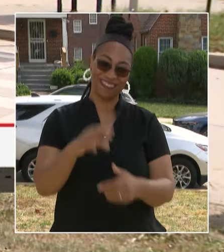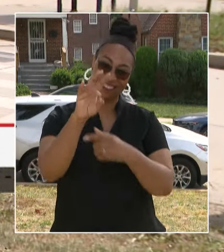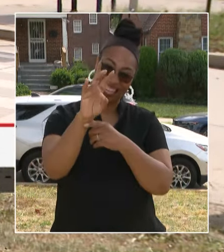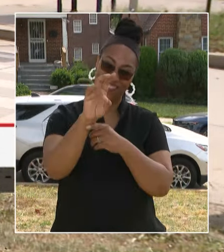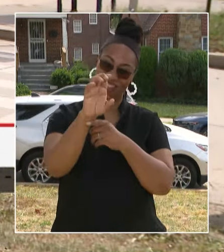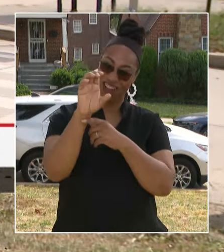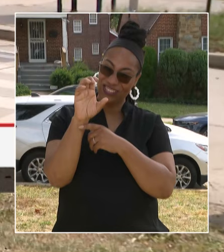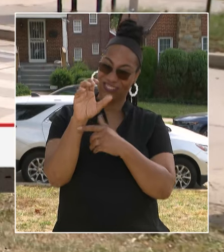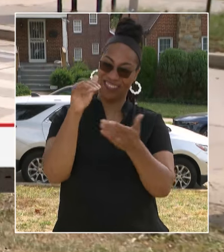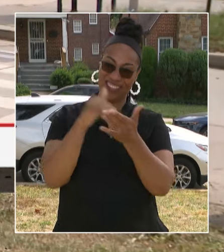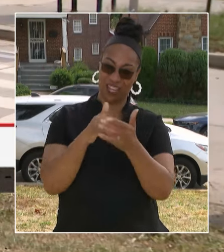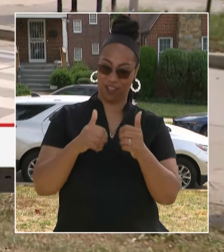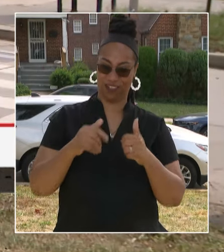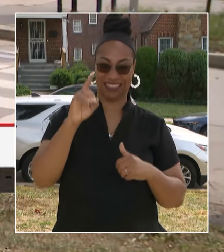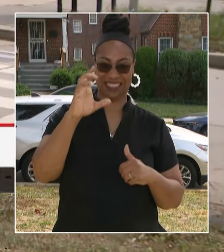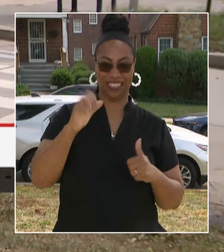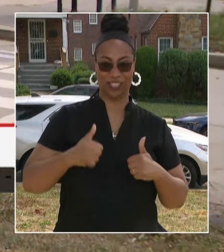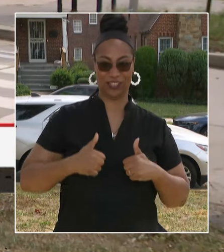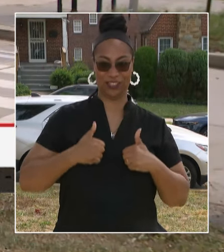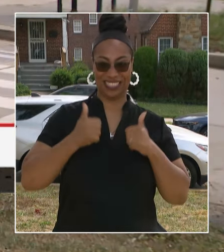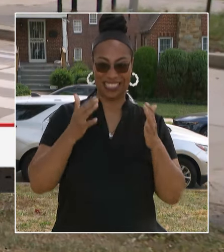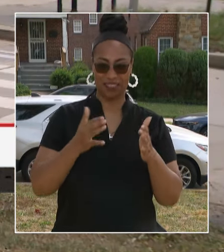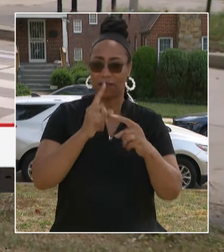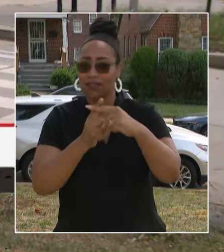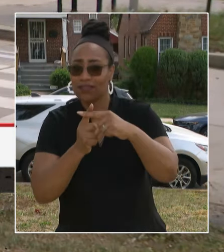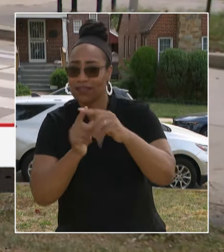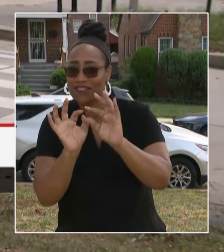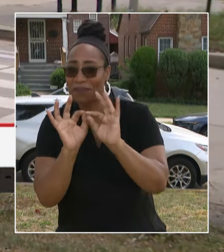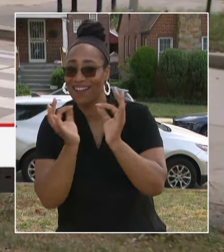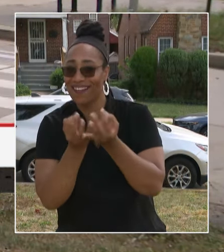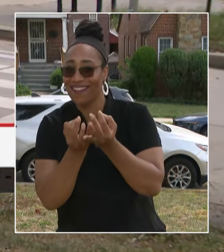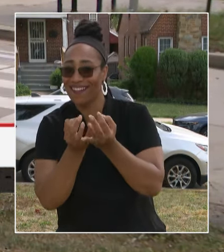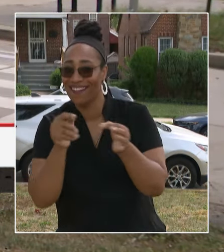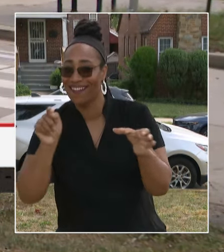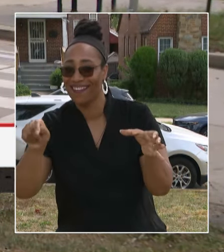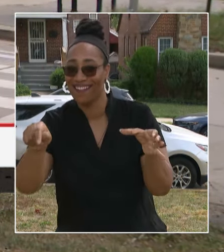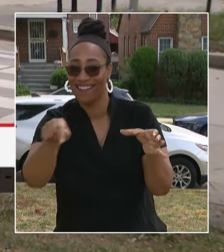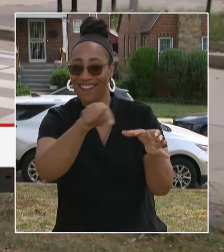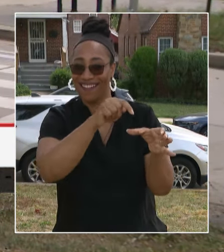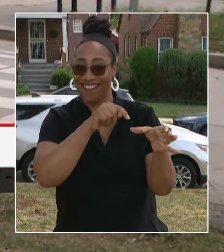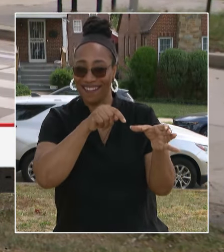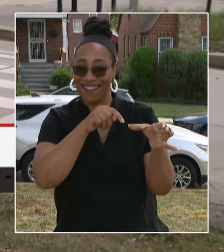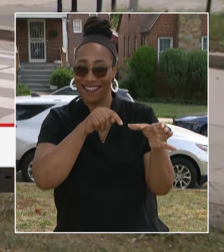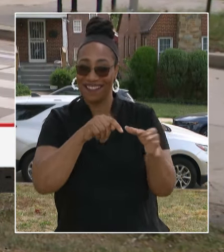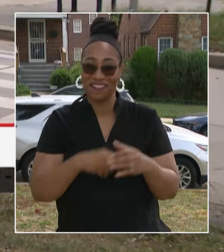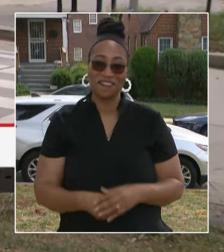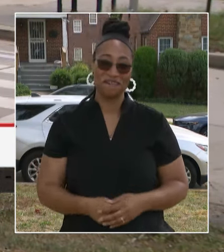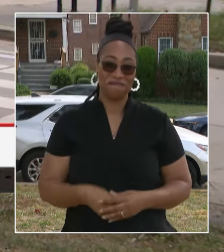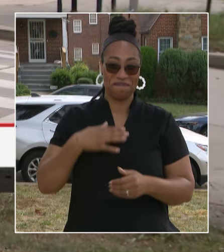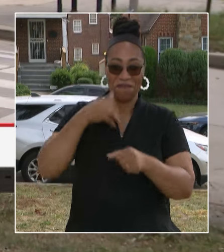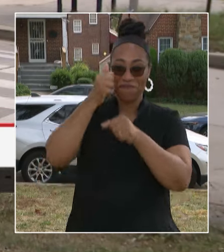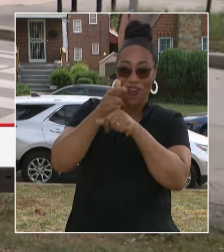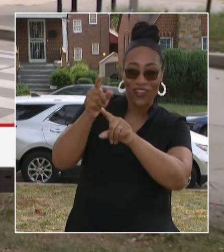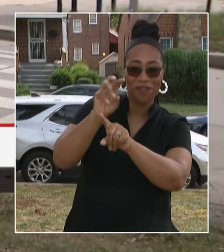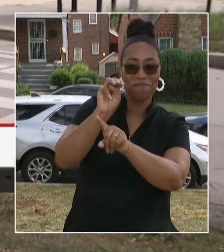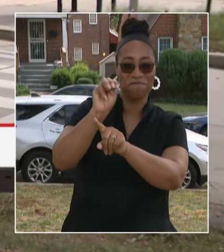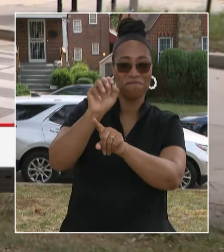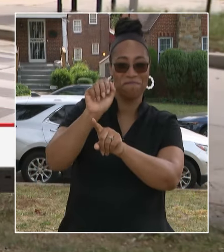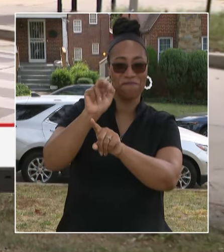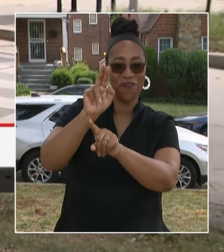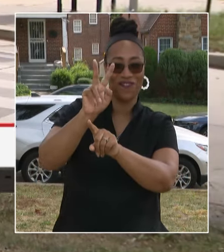family. I see my brother Marvin here. I want to speak on behalf of my mom as well, and certainly my